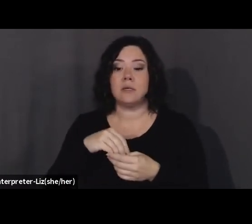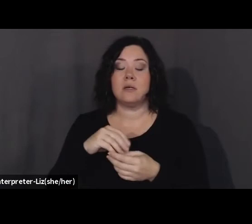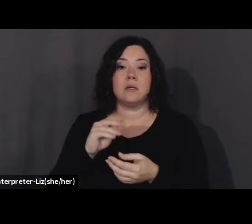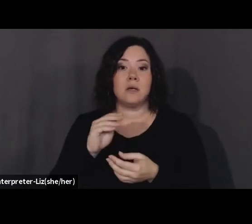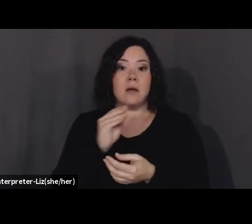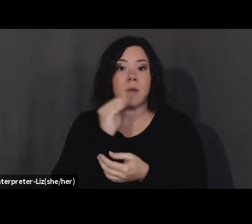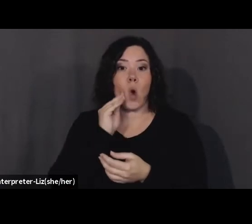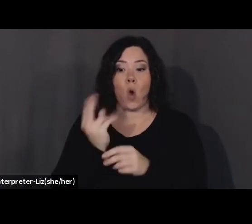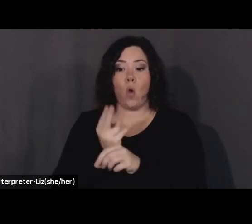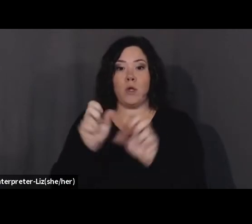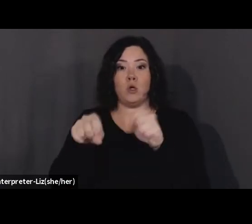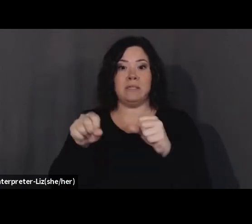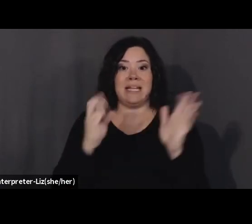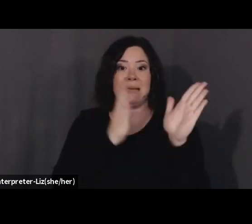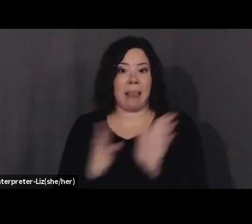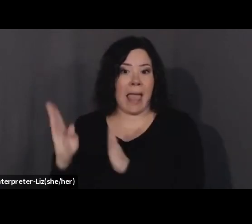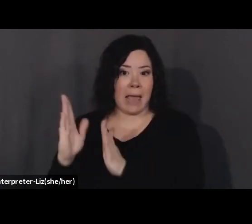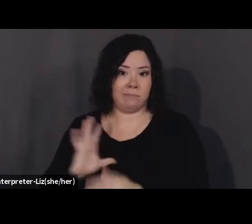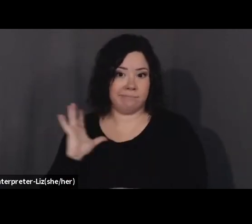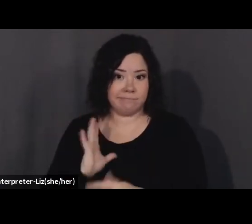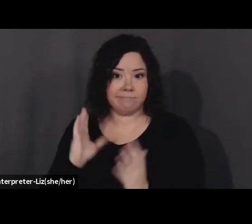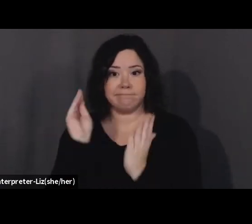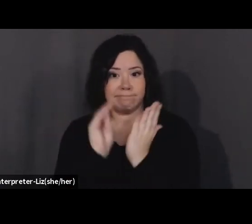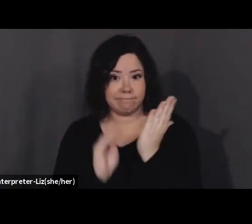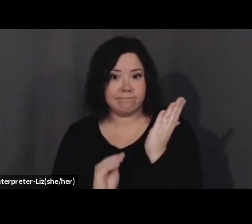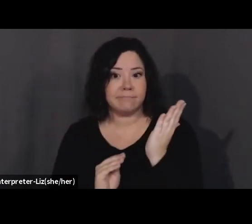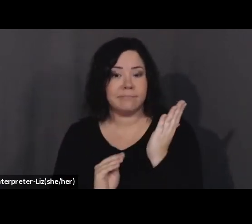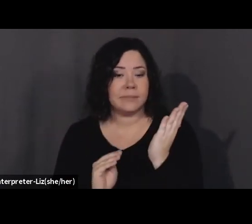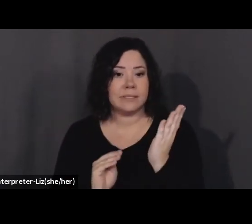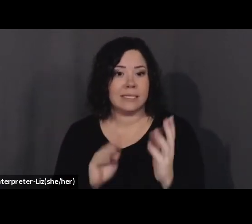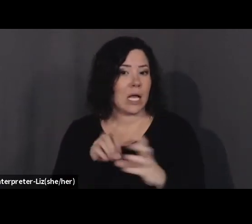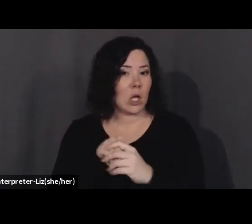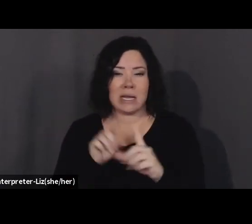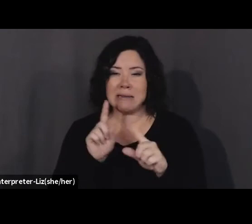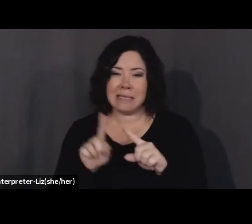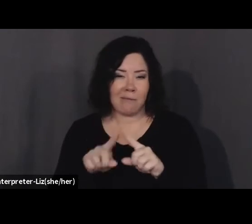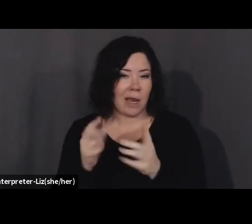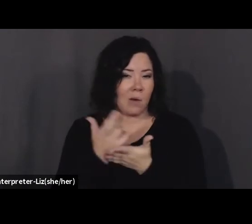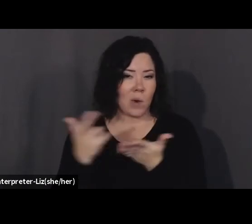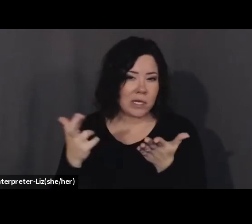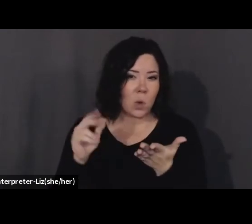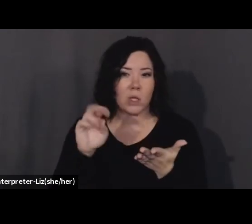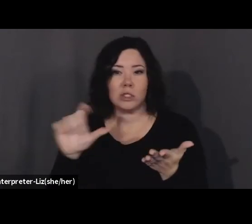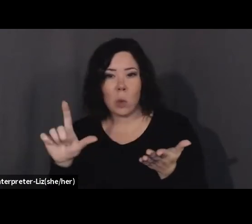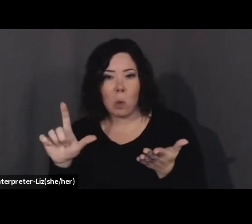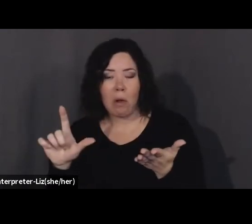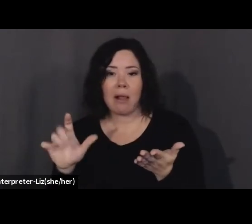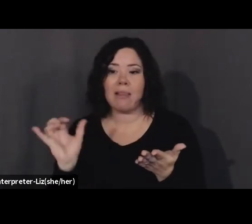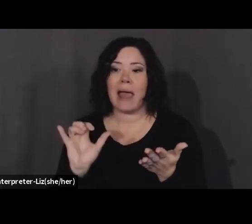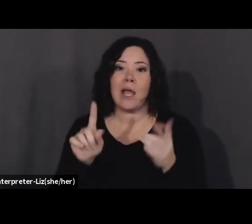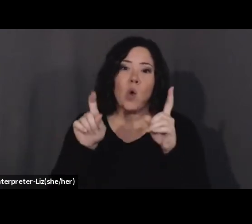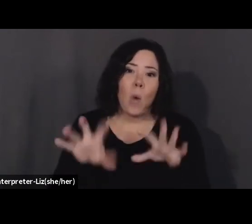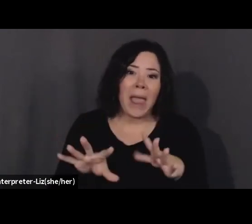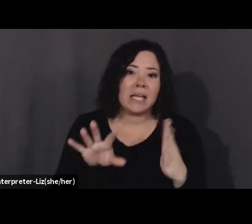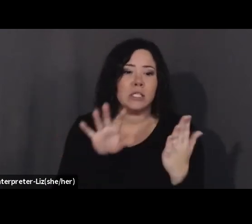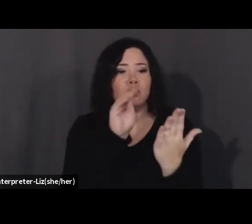usability plan, and this included a variety of different resources and tools to do that. A home usability quiz to maybe